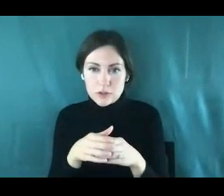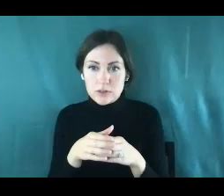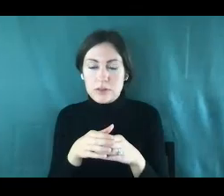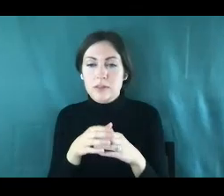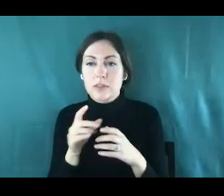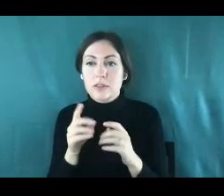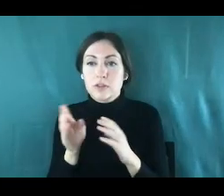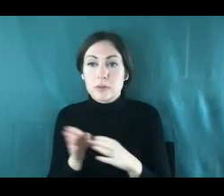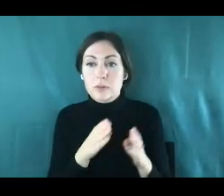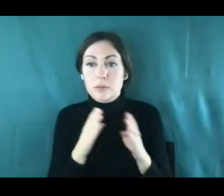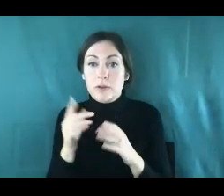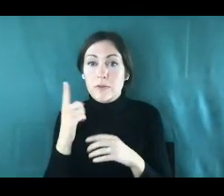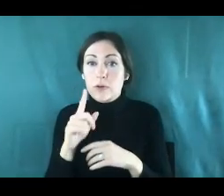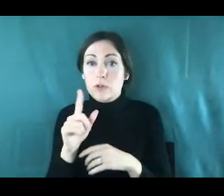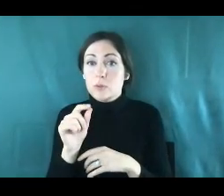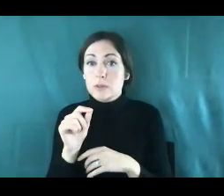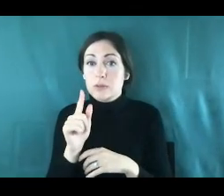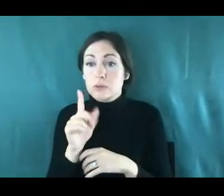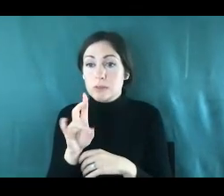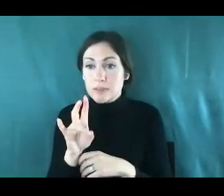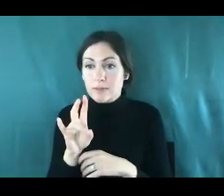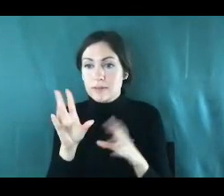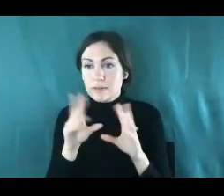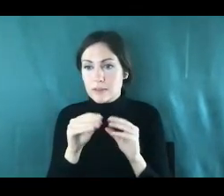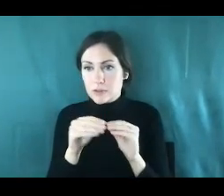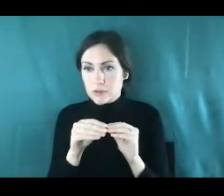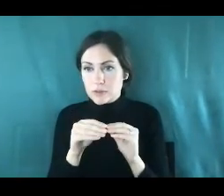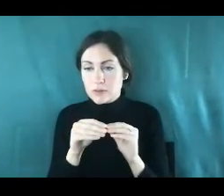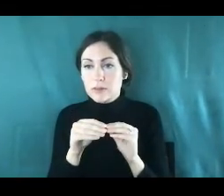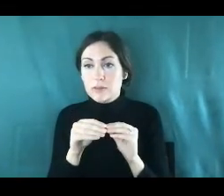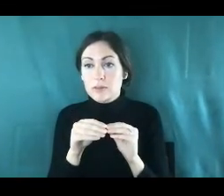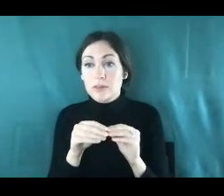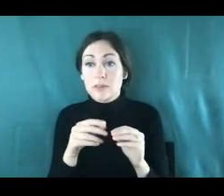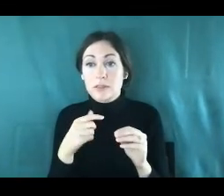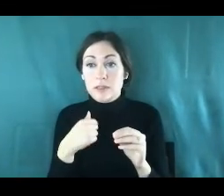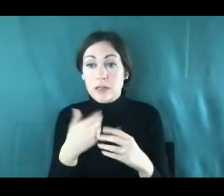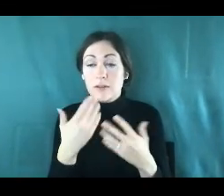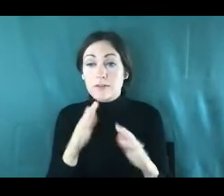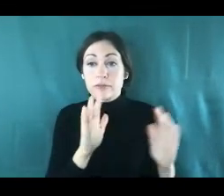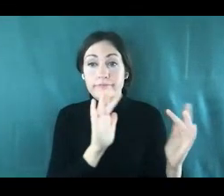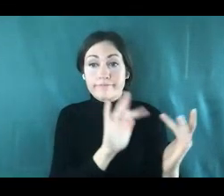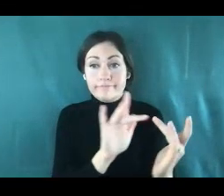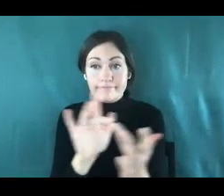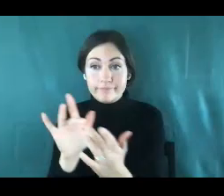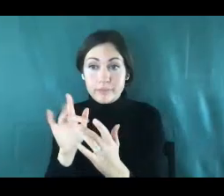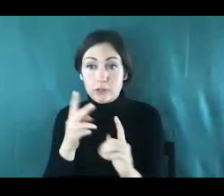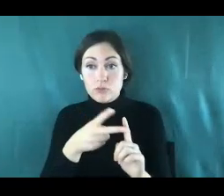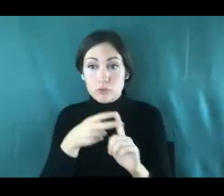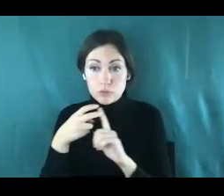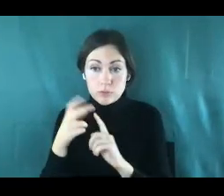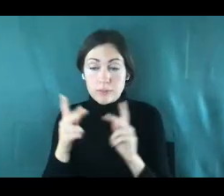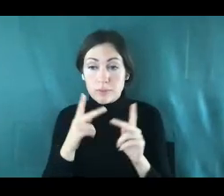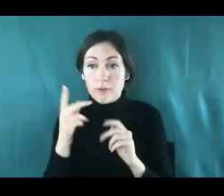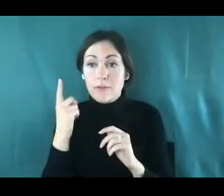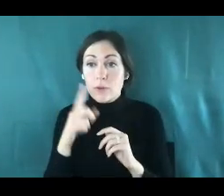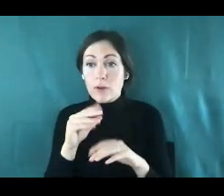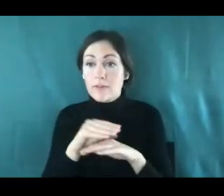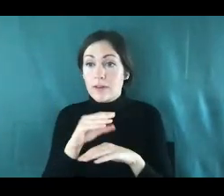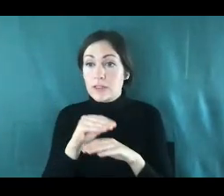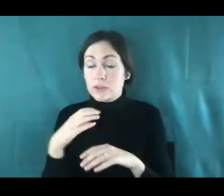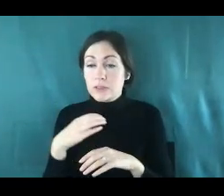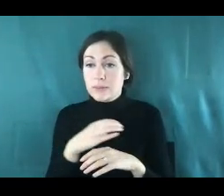prepare for the 2027 session. I've conducted outreach and recruitment for the Advisory Committee, as I said